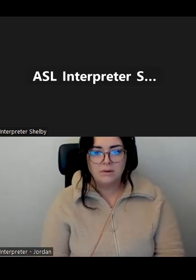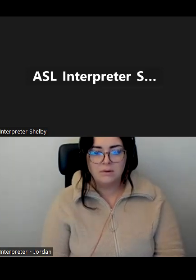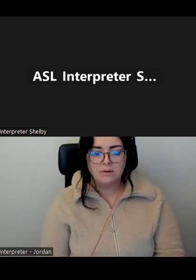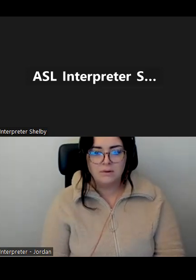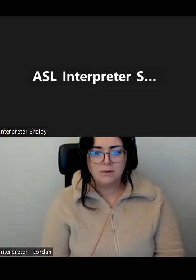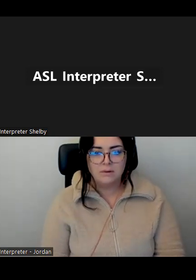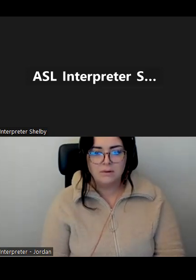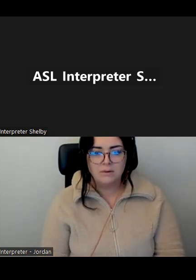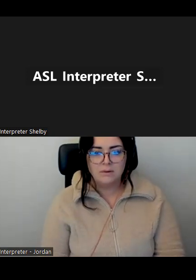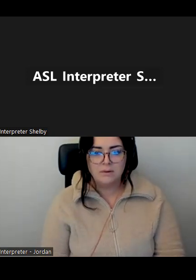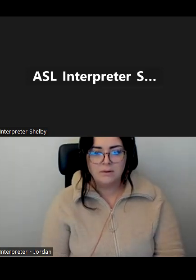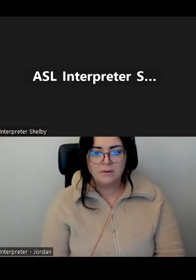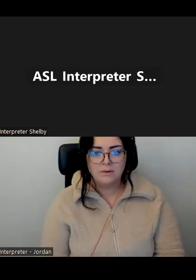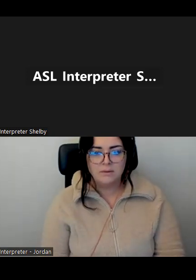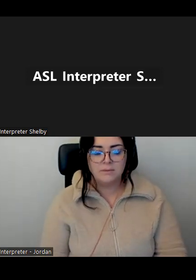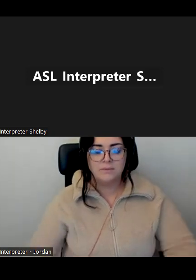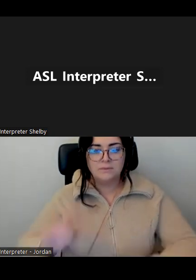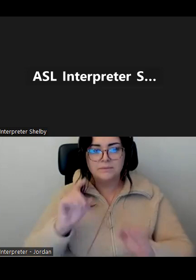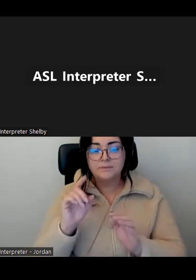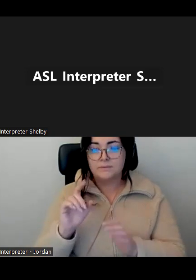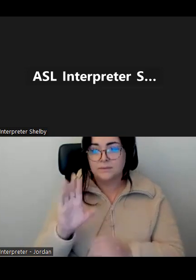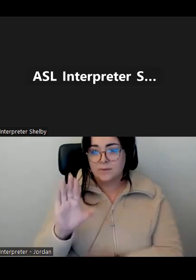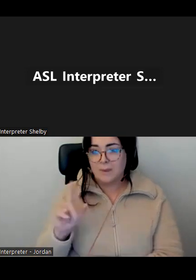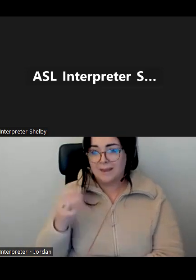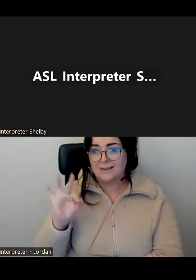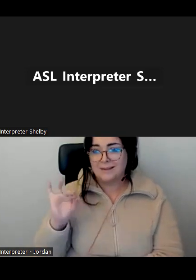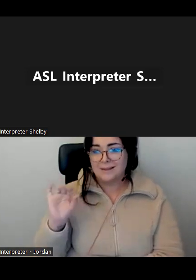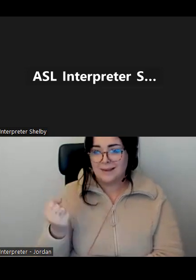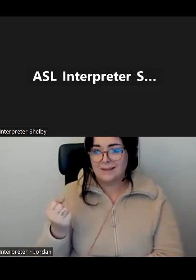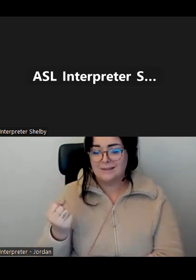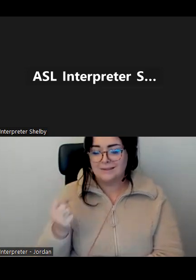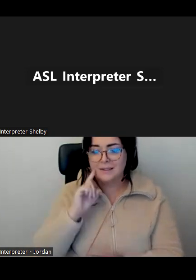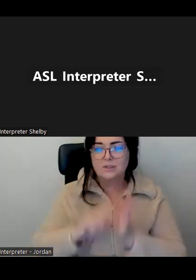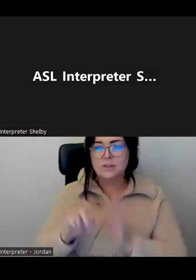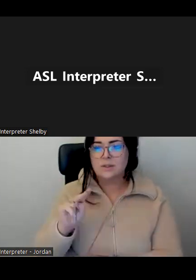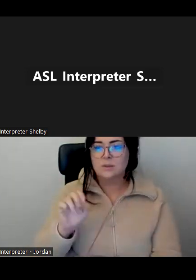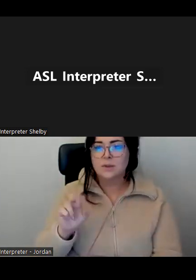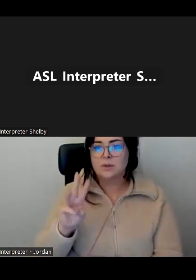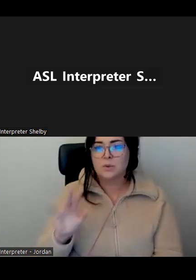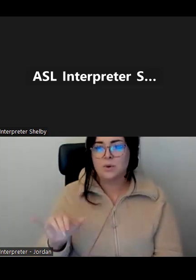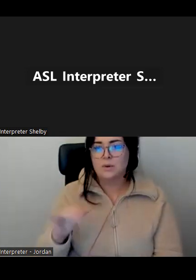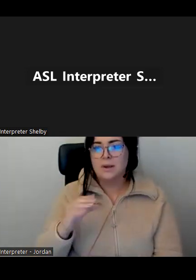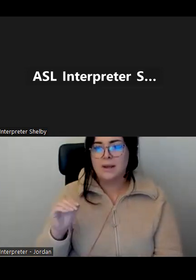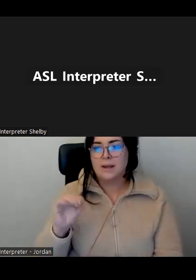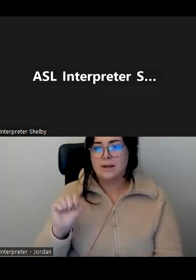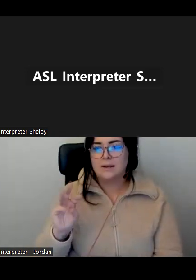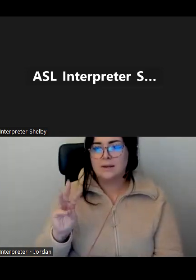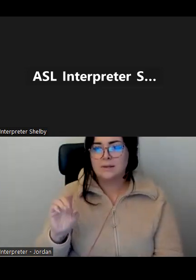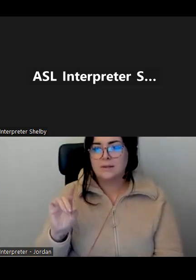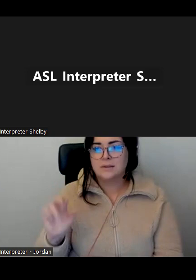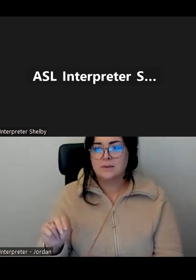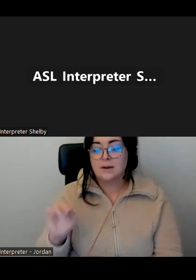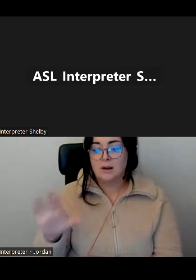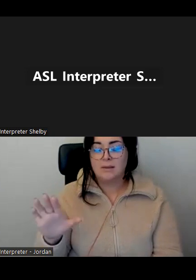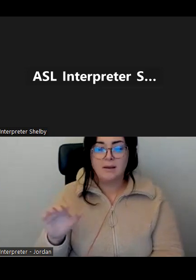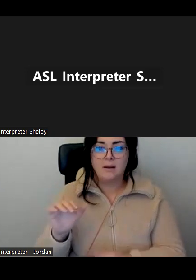Sweden back in the 90s. And back in the 90s, they were 10